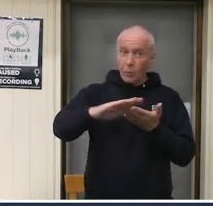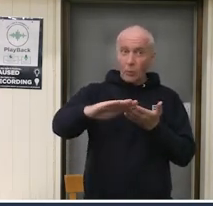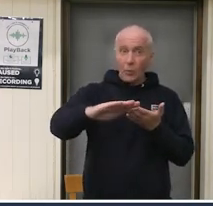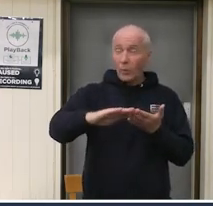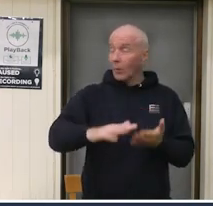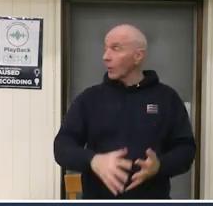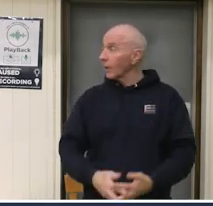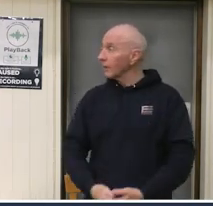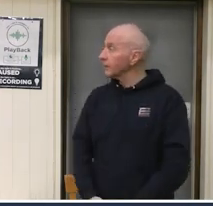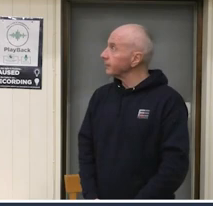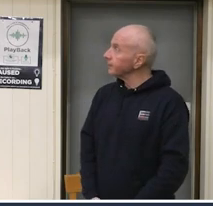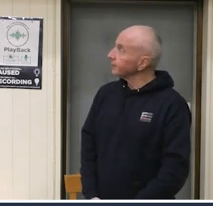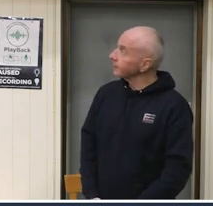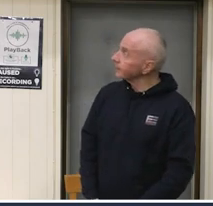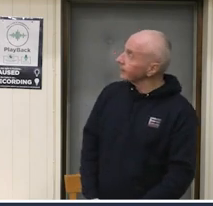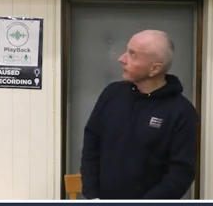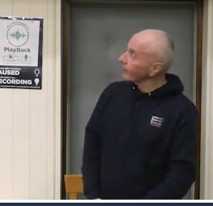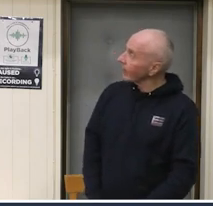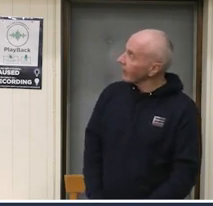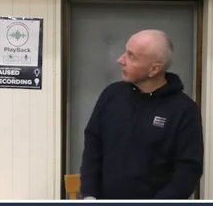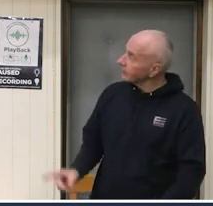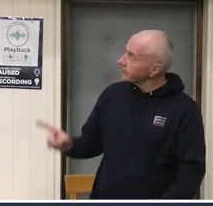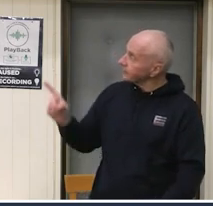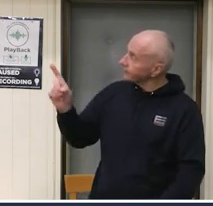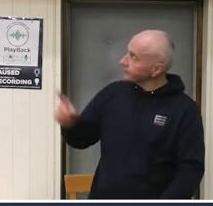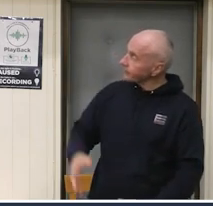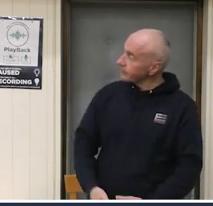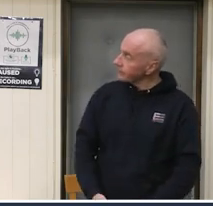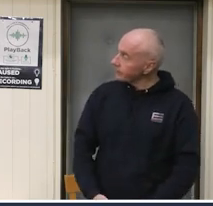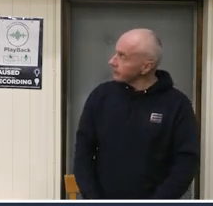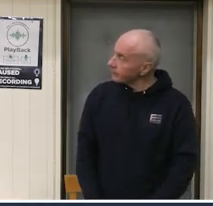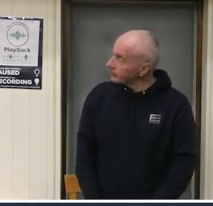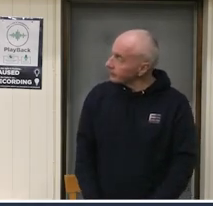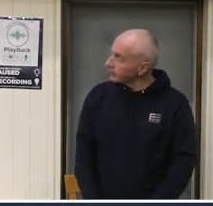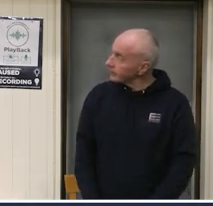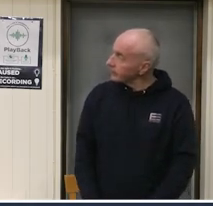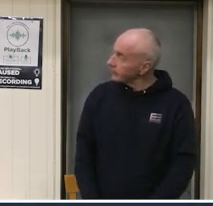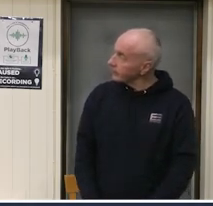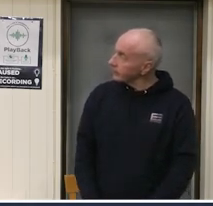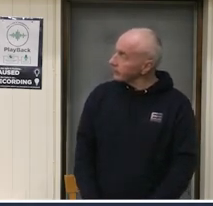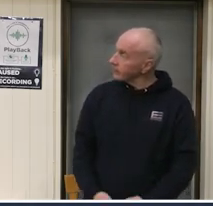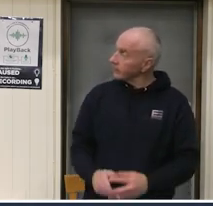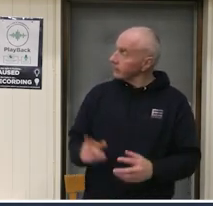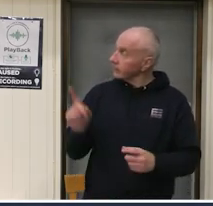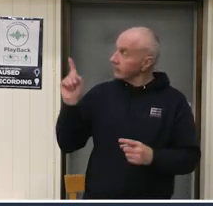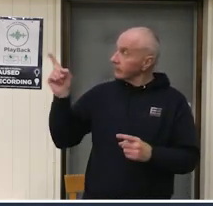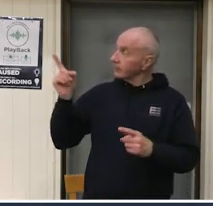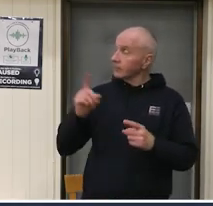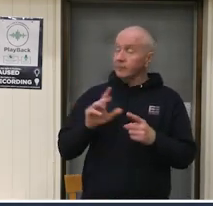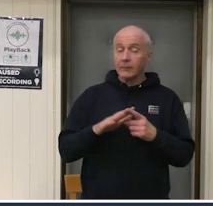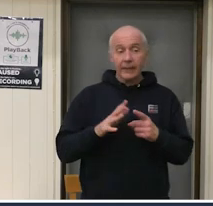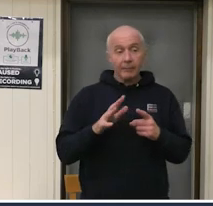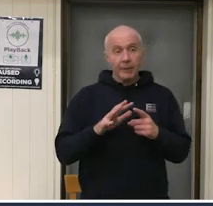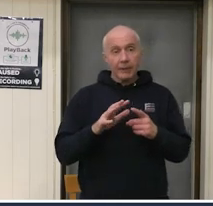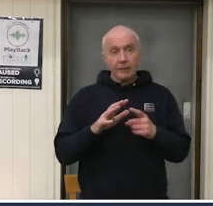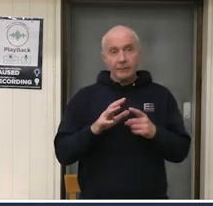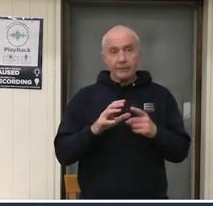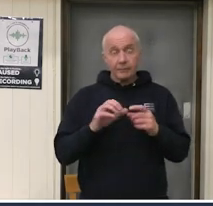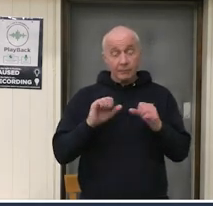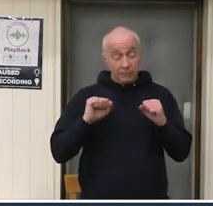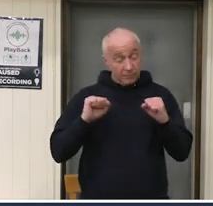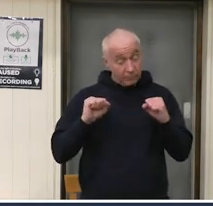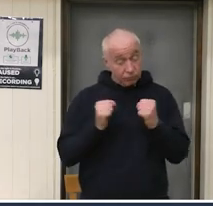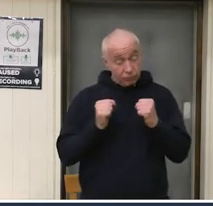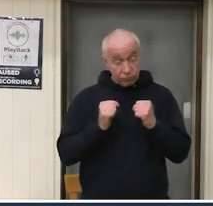These things take, this is a little hole room, which has to be kept cryogenically cold before it's shot. all